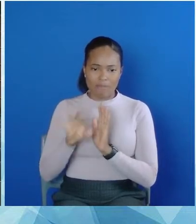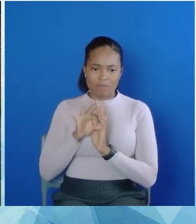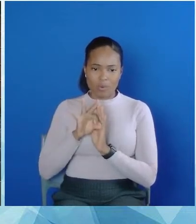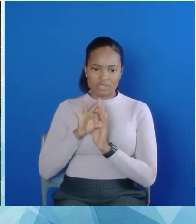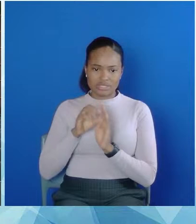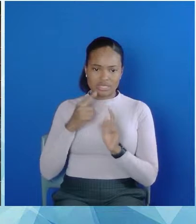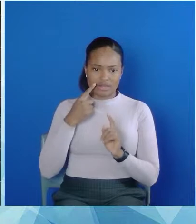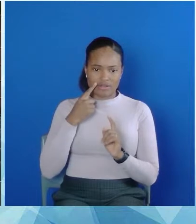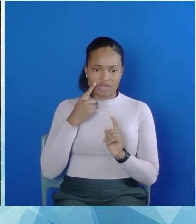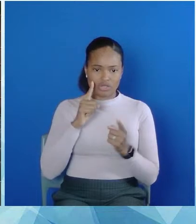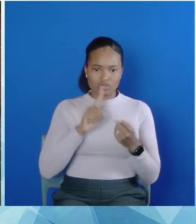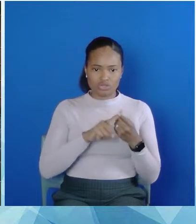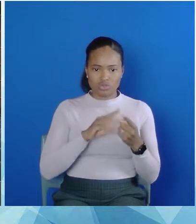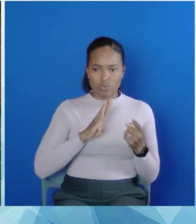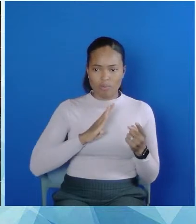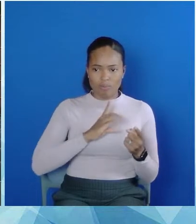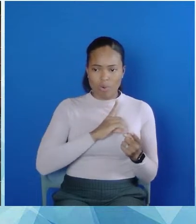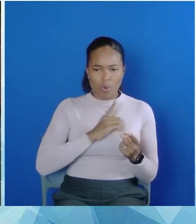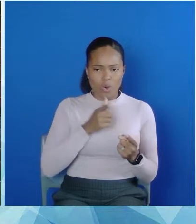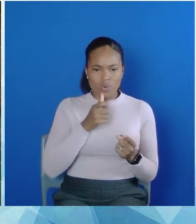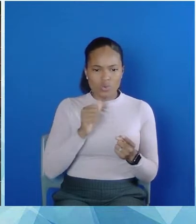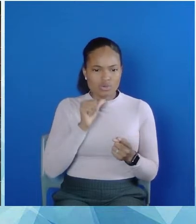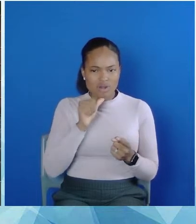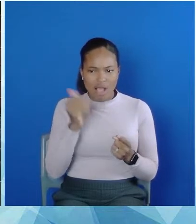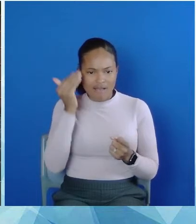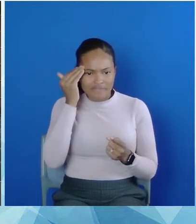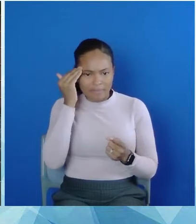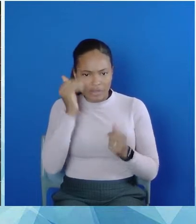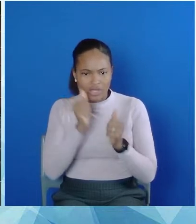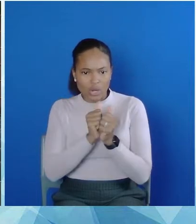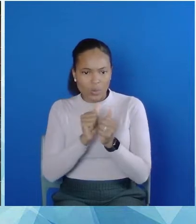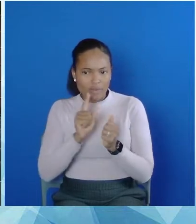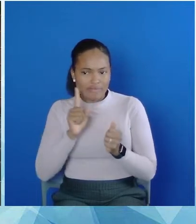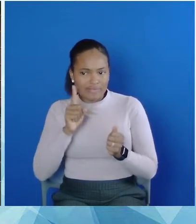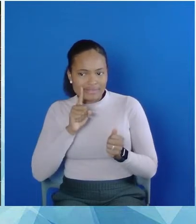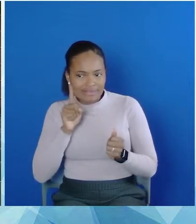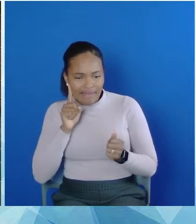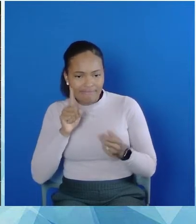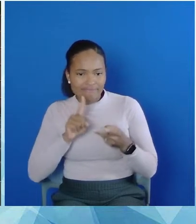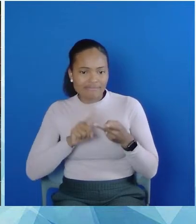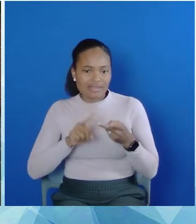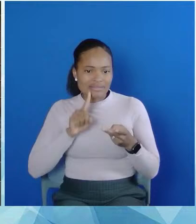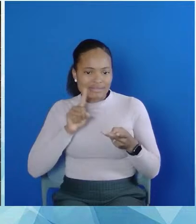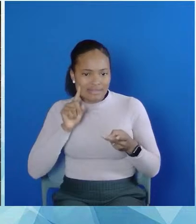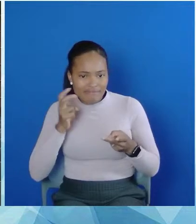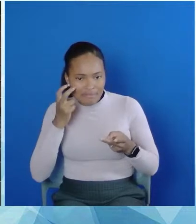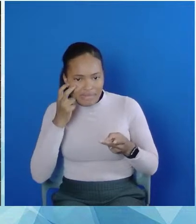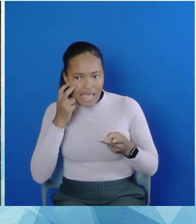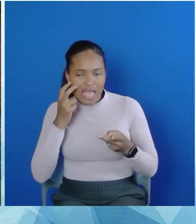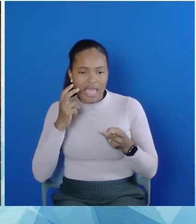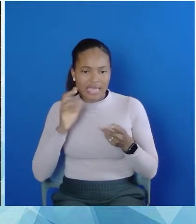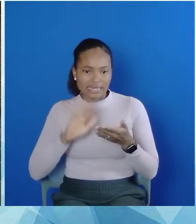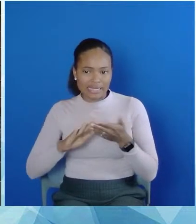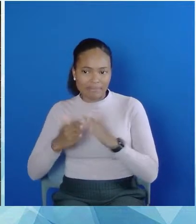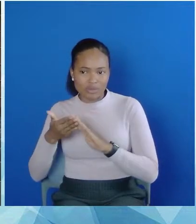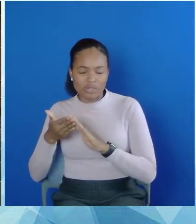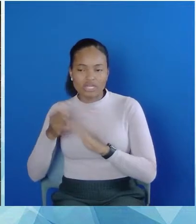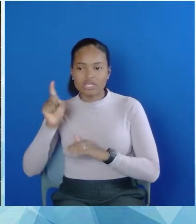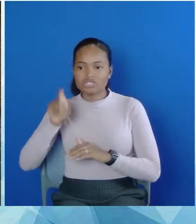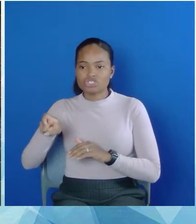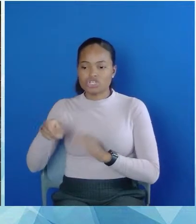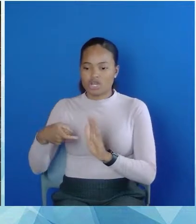with deaf culture or not familiar with the blind or VI community should be mandated to take training on deaf